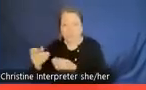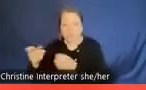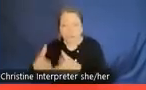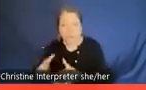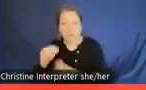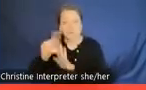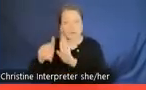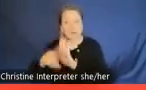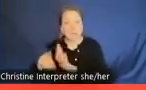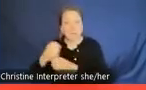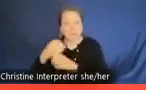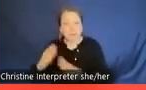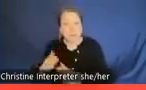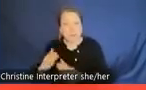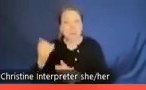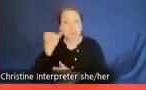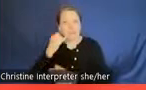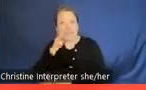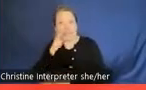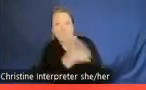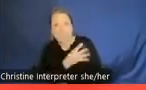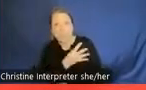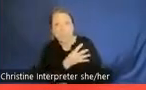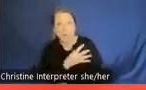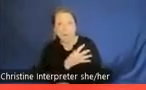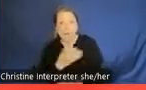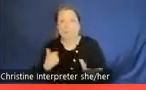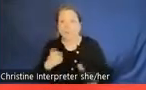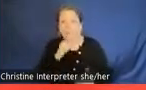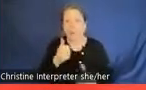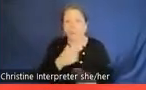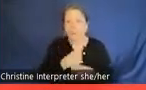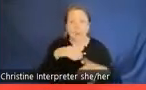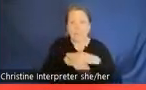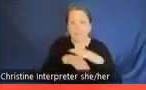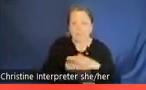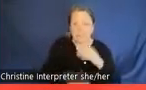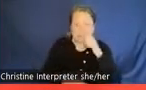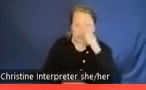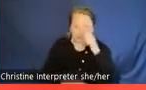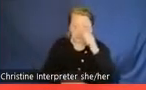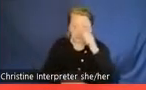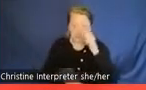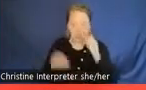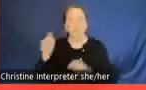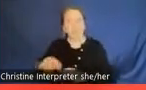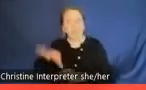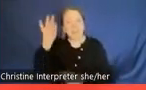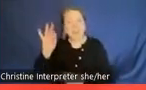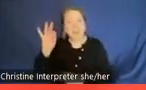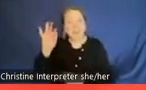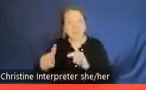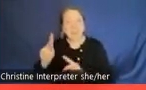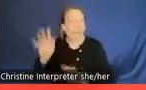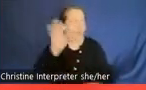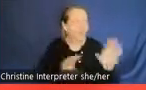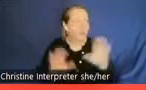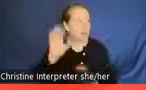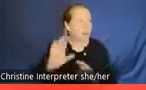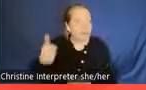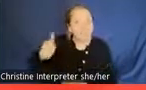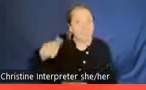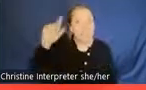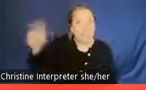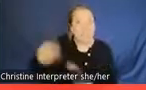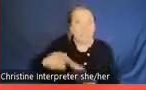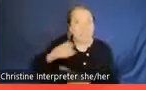policymakers continue to ignore or underestimate accessibility needs until they find themselves looking for accessibility for